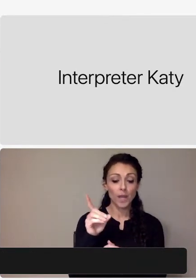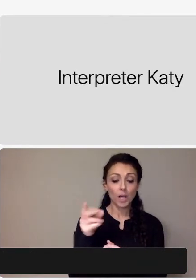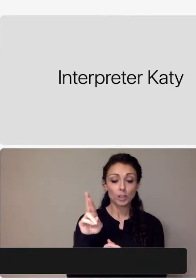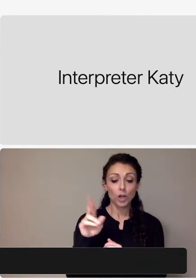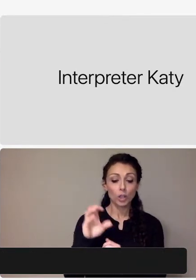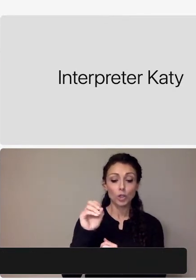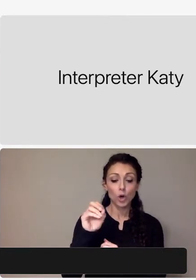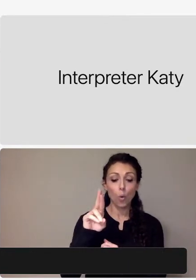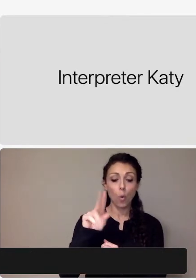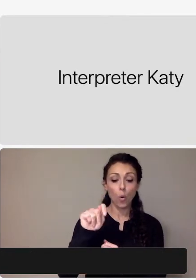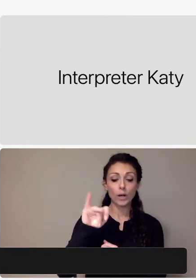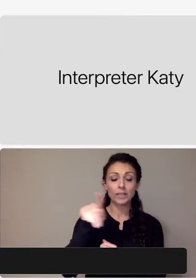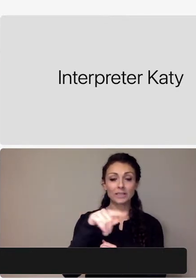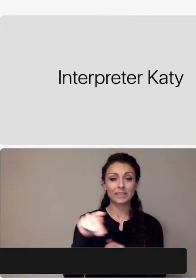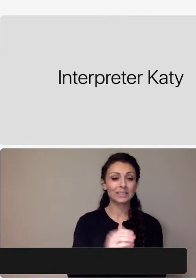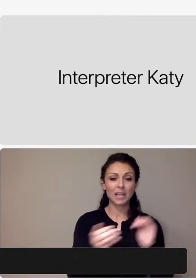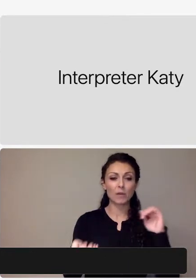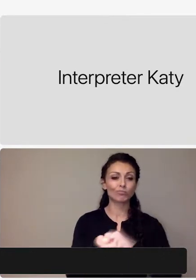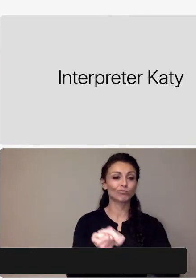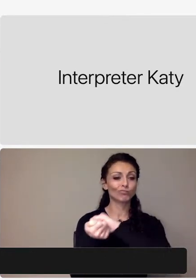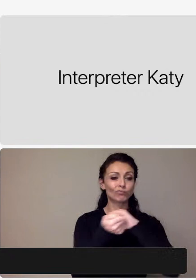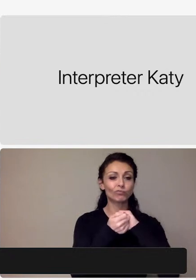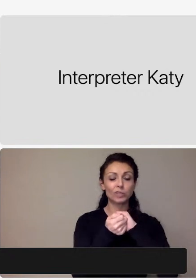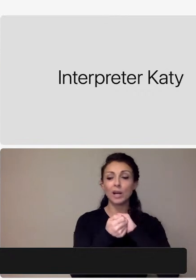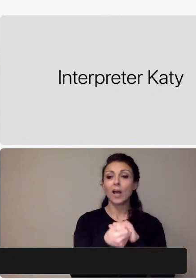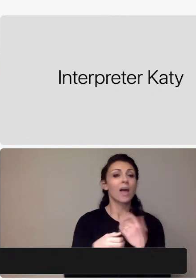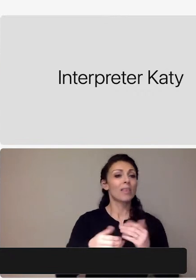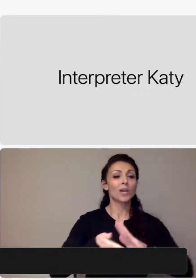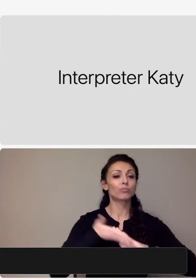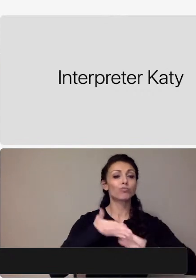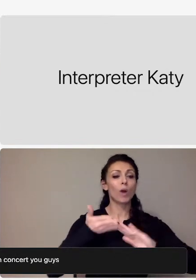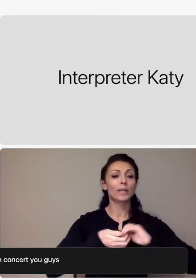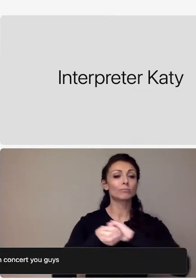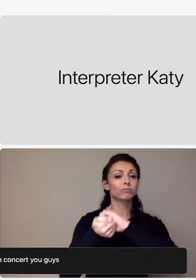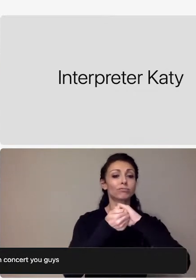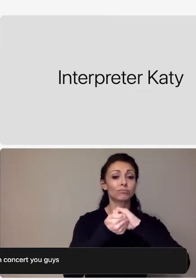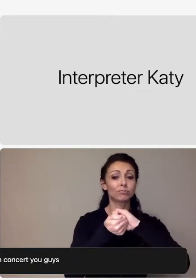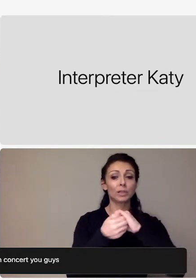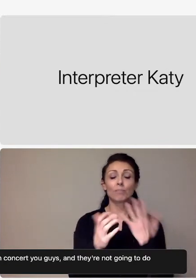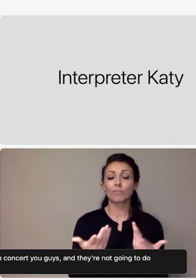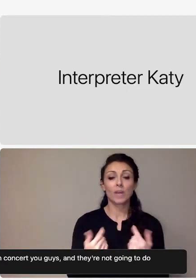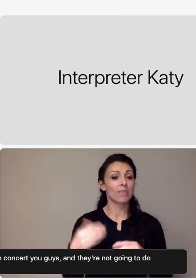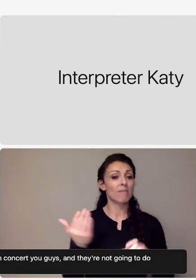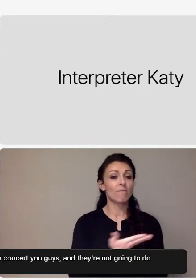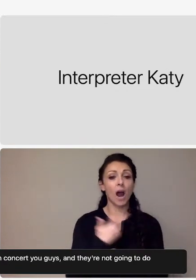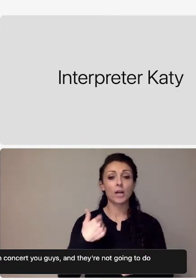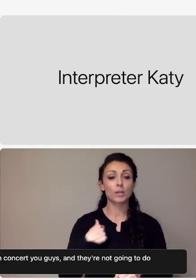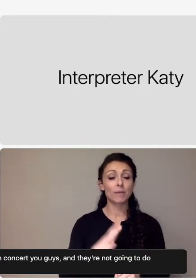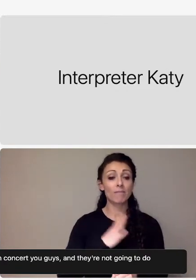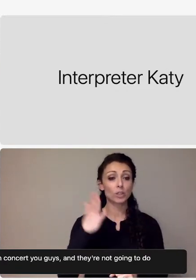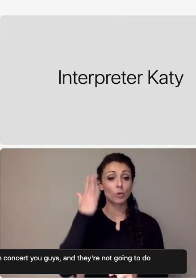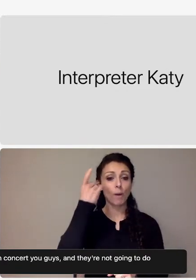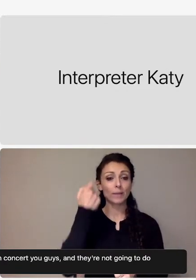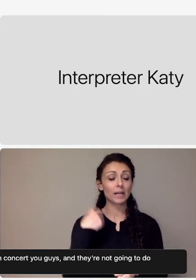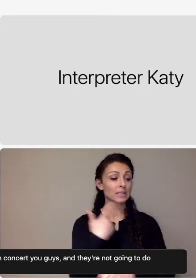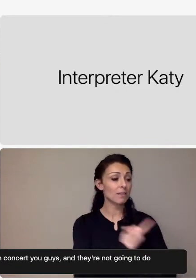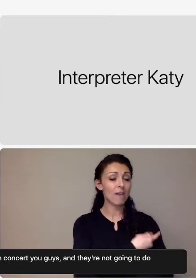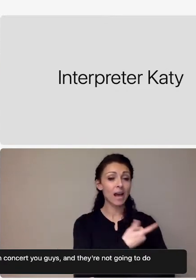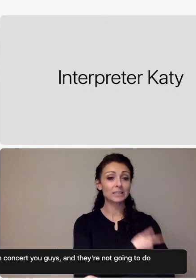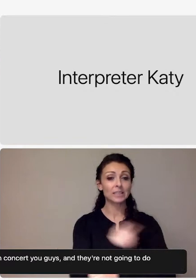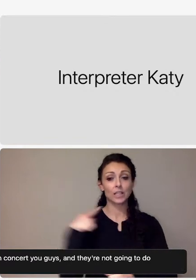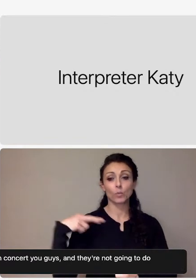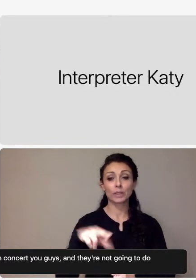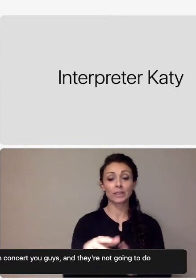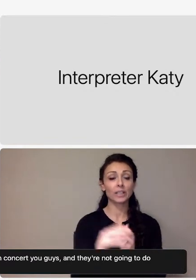together and they're running and concert you guys and they're not going to do anything they fired me officially because of the vaccine and religious